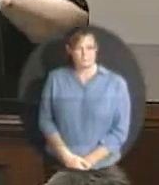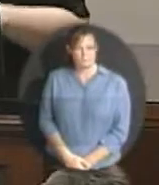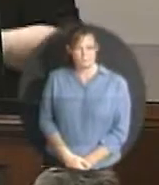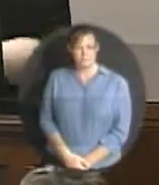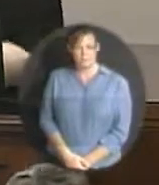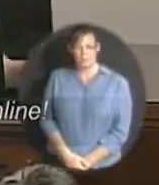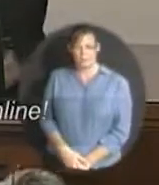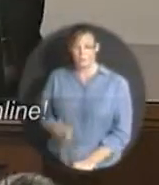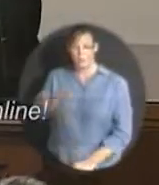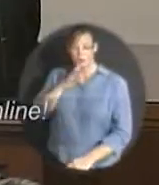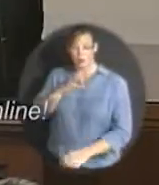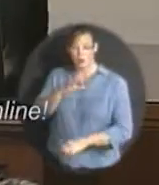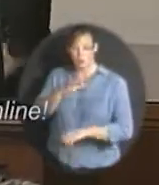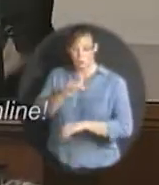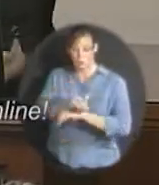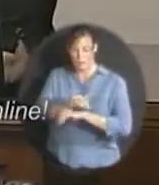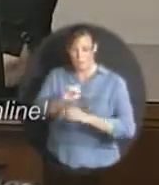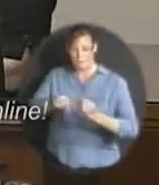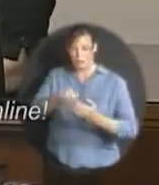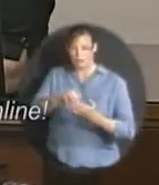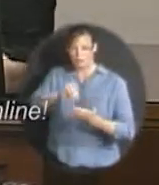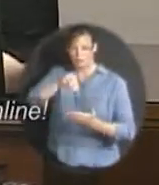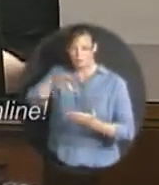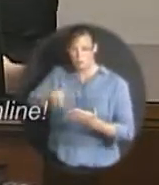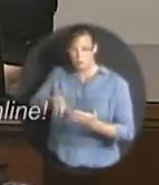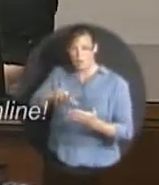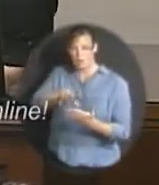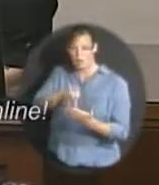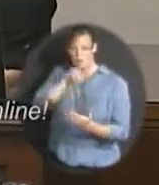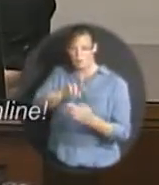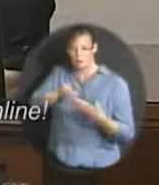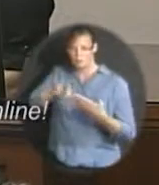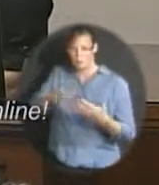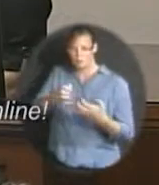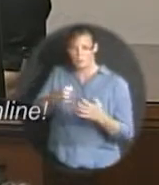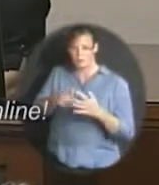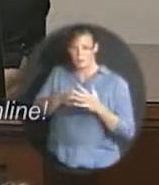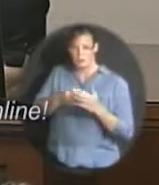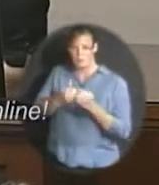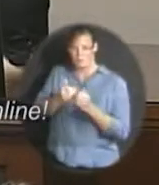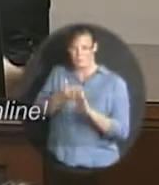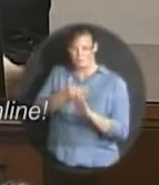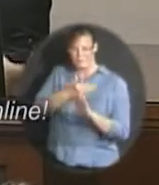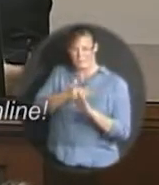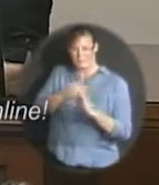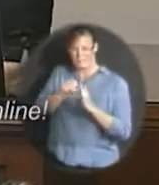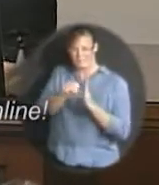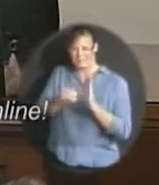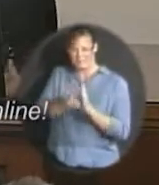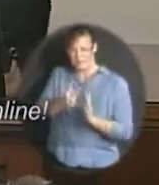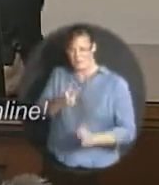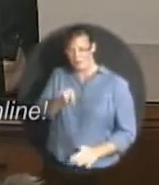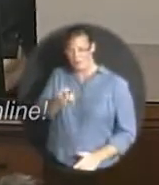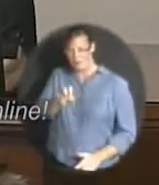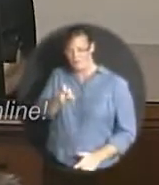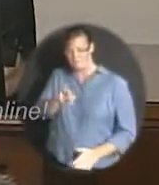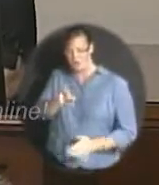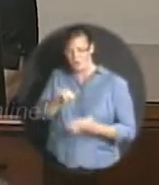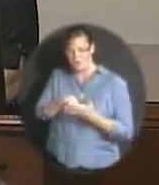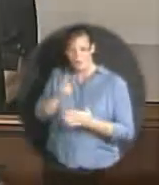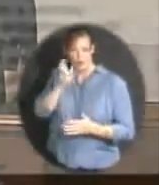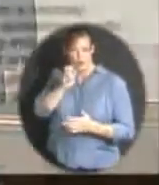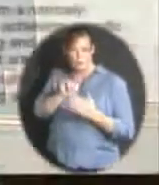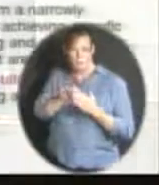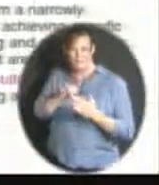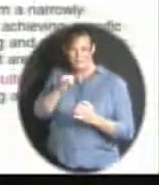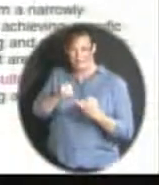As we talk tonight about our student learning results, I'm going to begin with just a little preface about the state waiver that you may have heard about. This will be the last